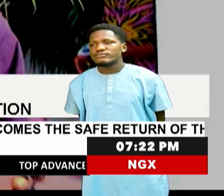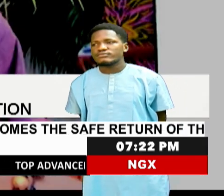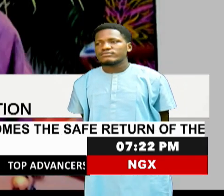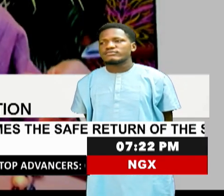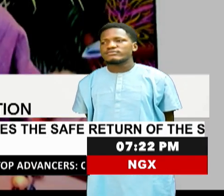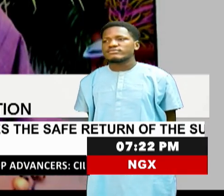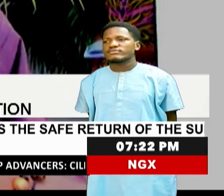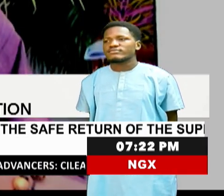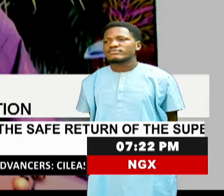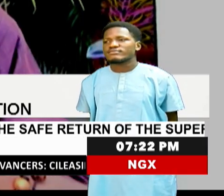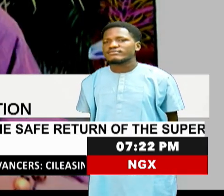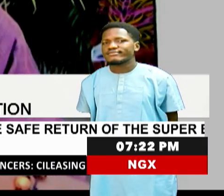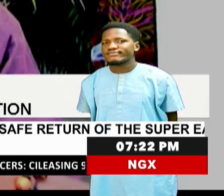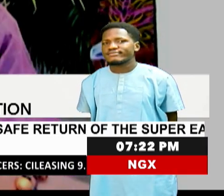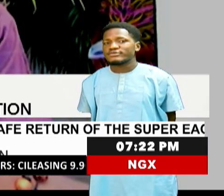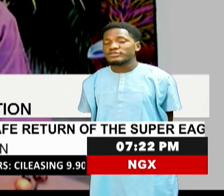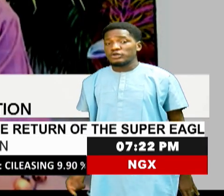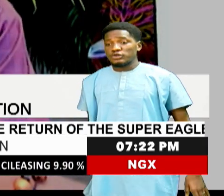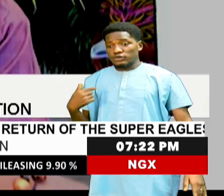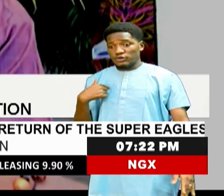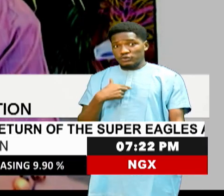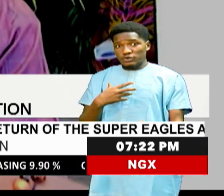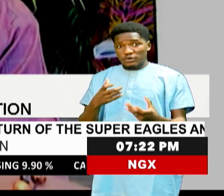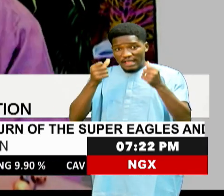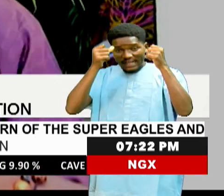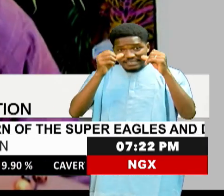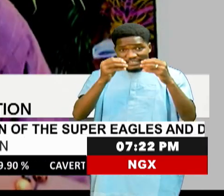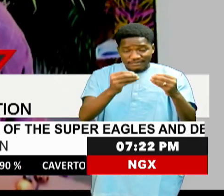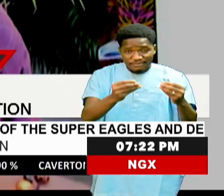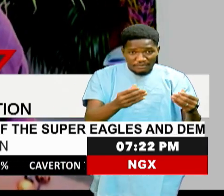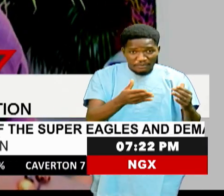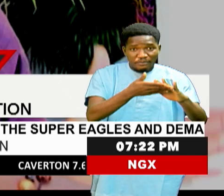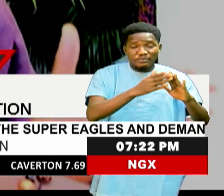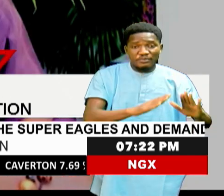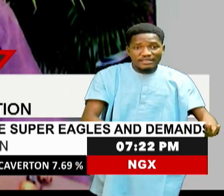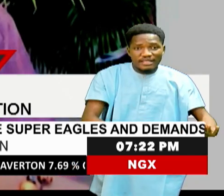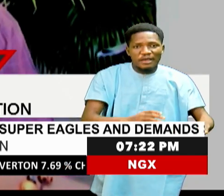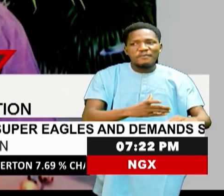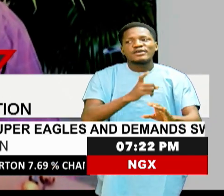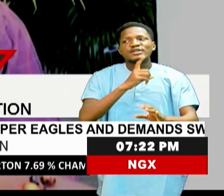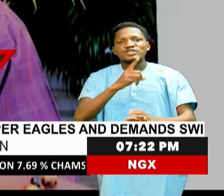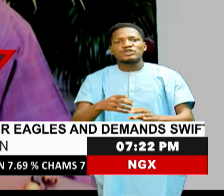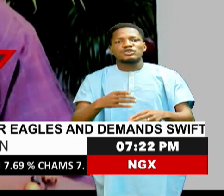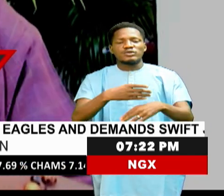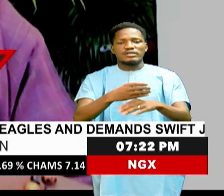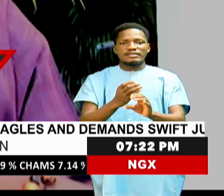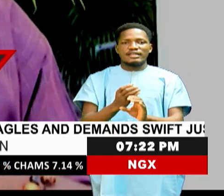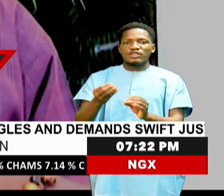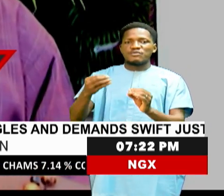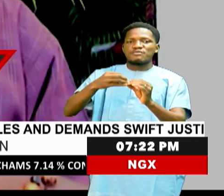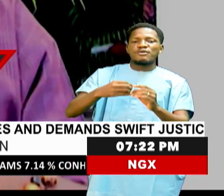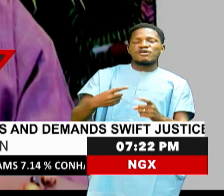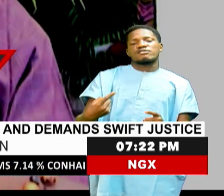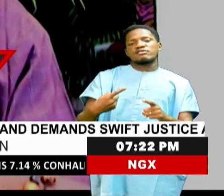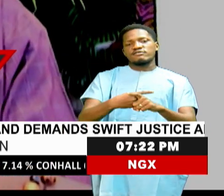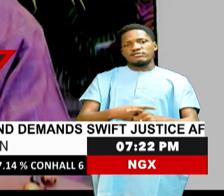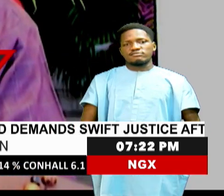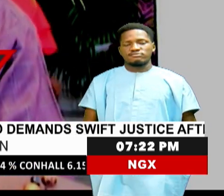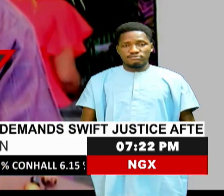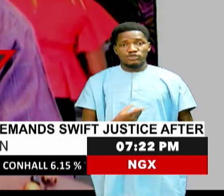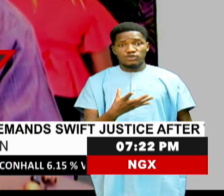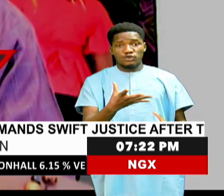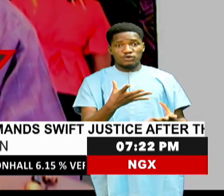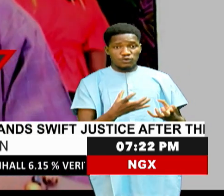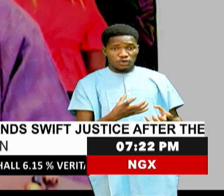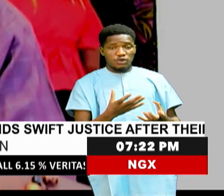In trying to achieve peace in conflict areas, make sure that you don't create more conflict. In trying to ensure